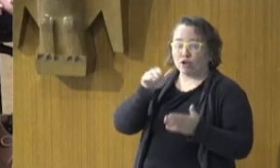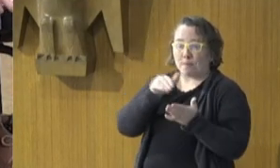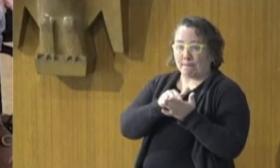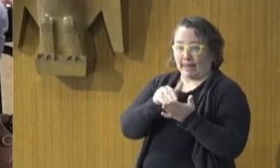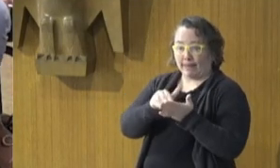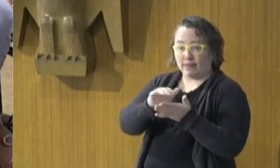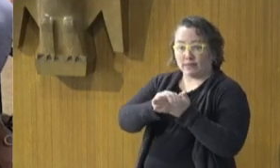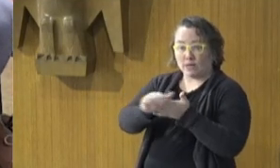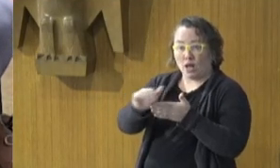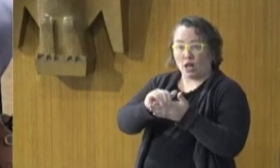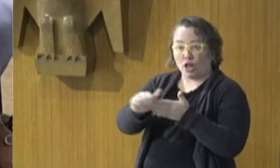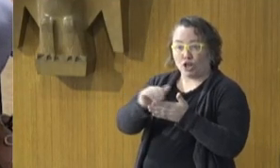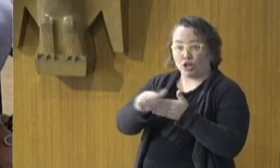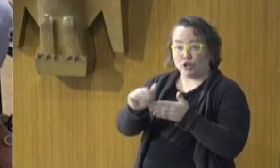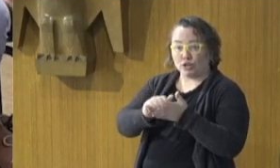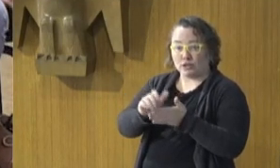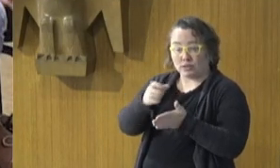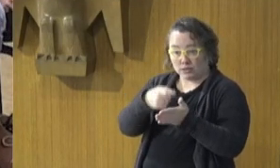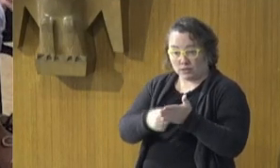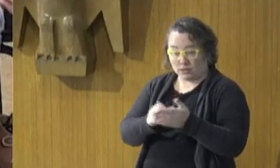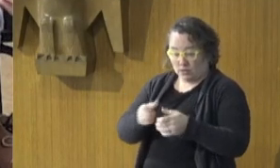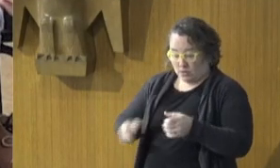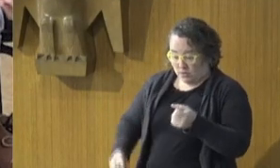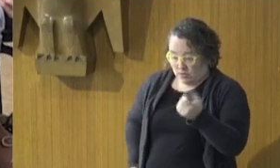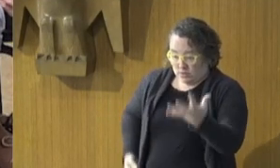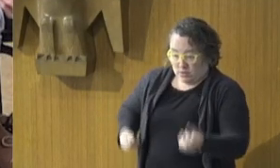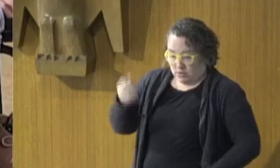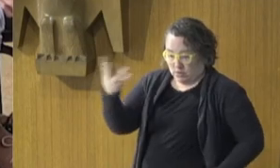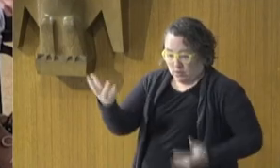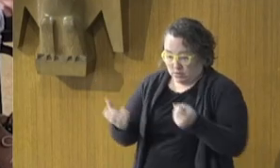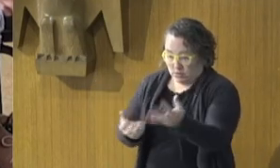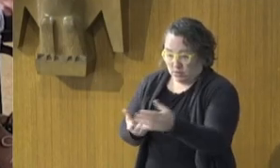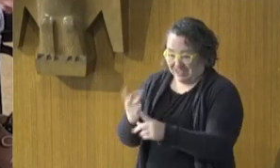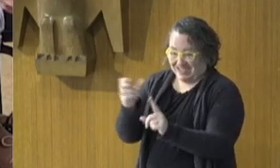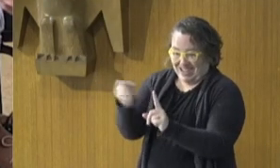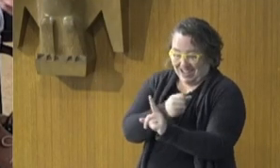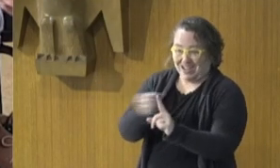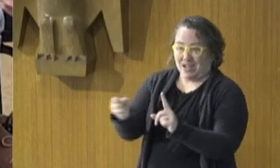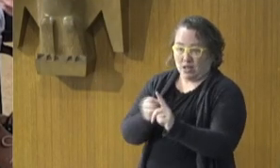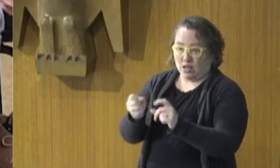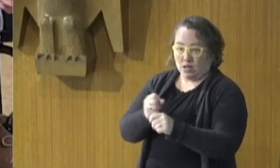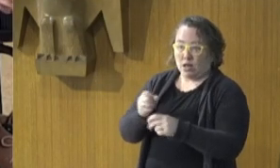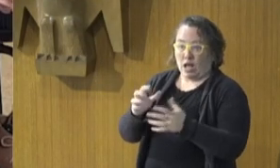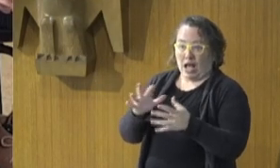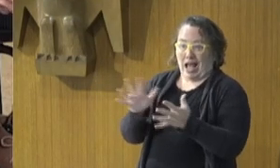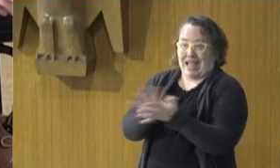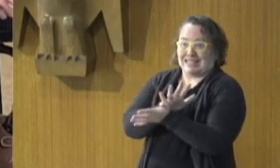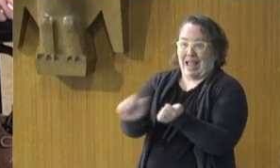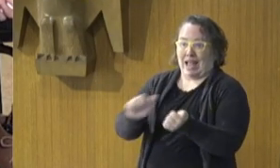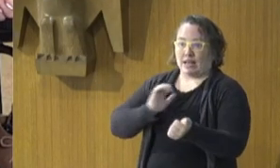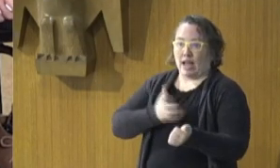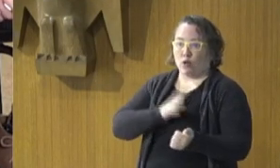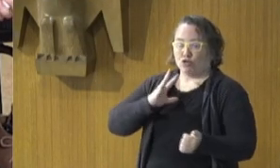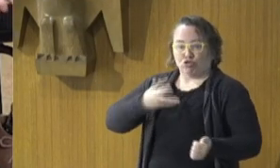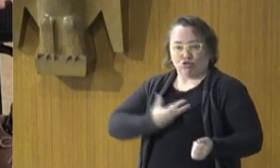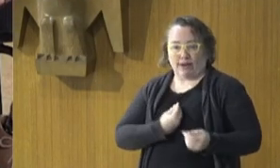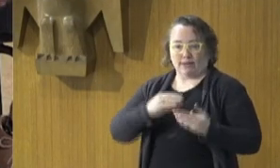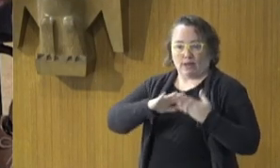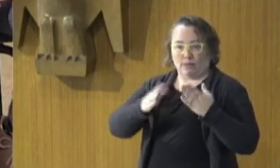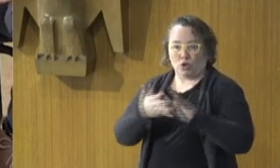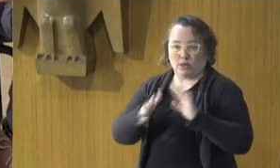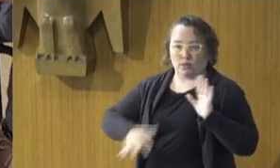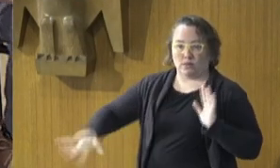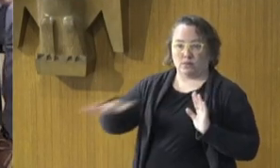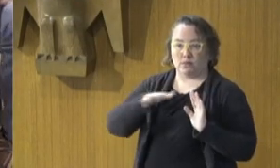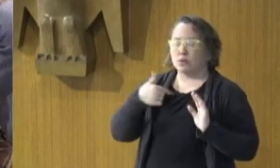of months to attack our trans siblings, and so they are very much worried for their own livelihood. And we